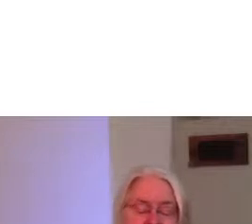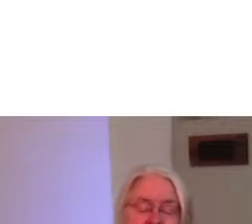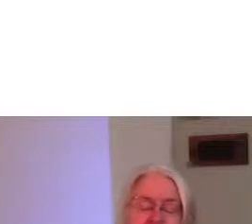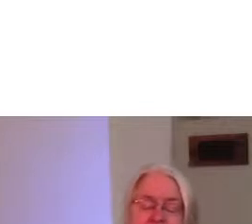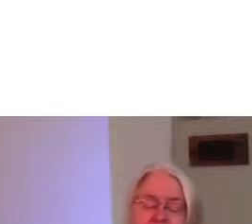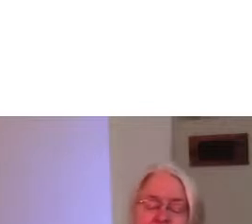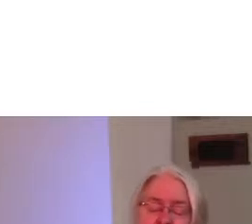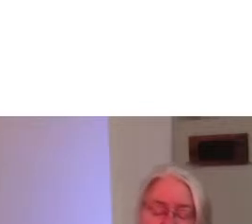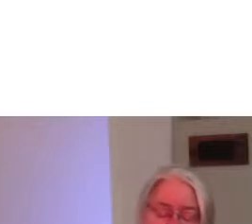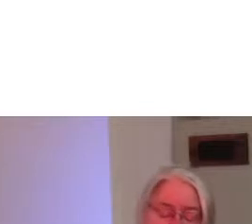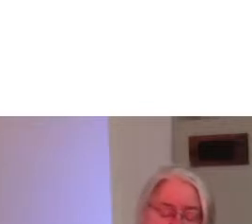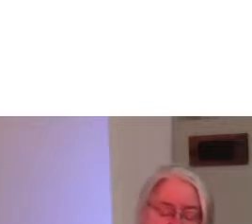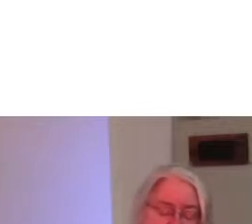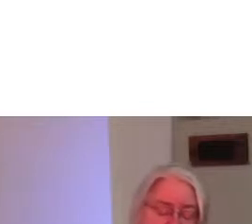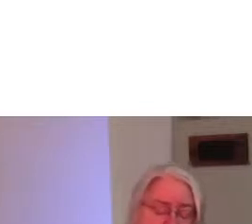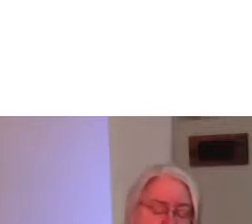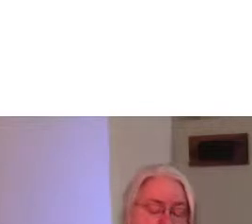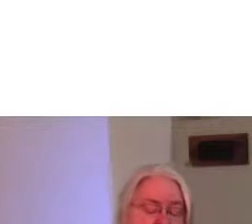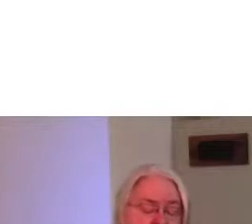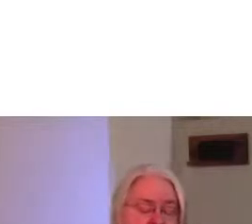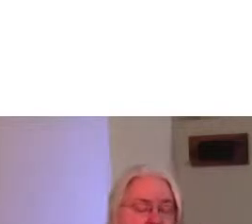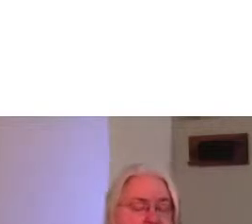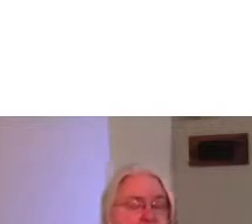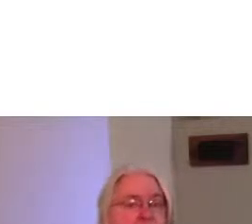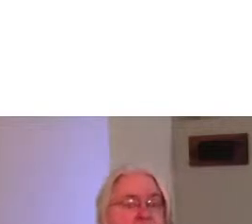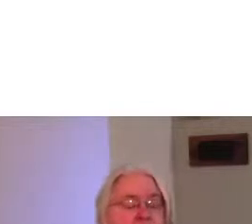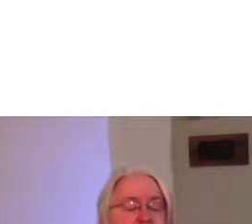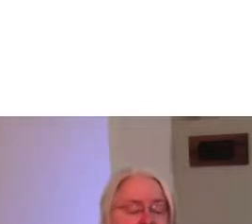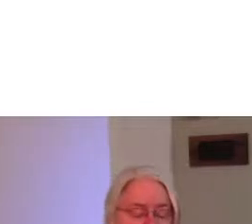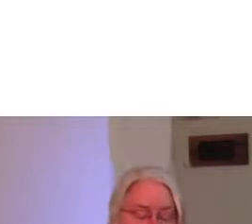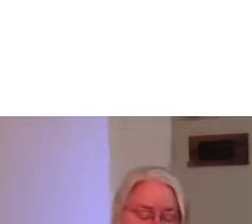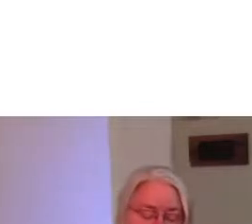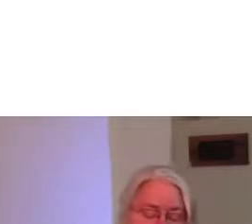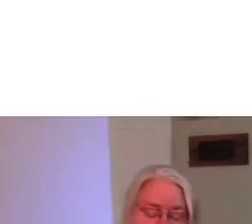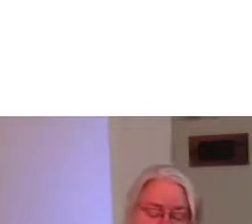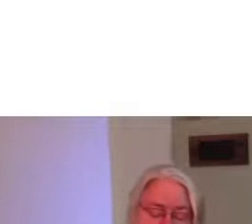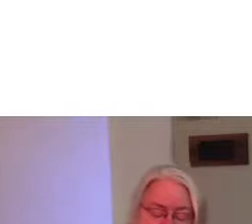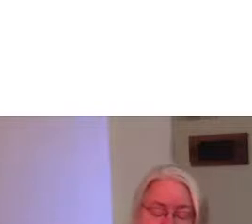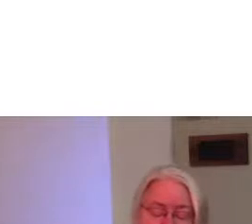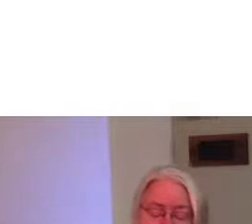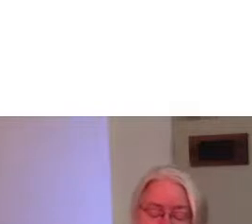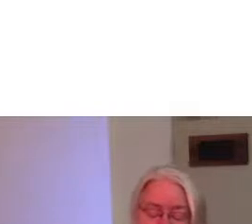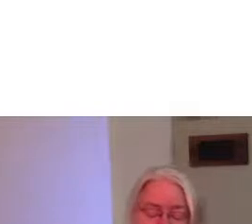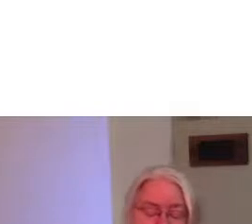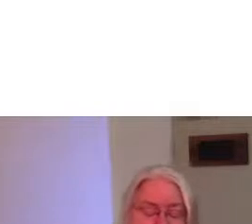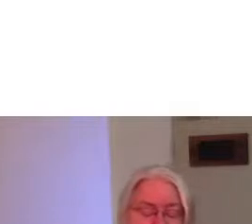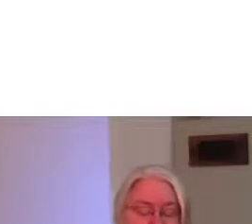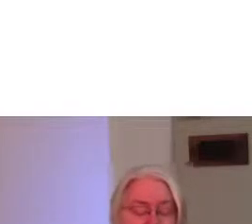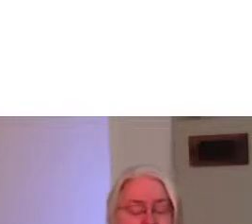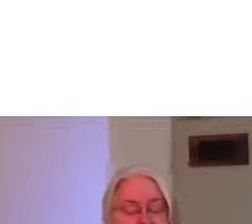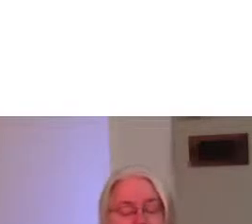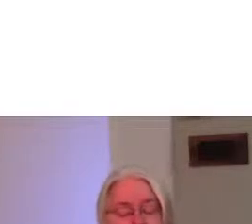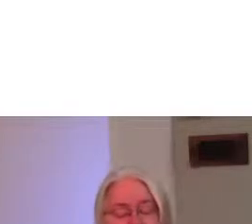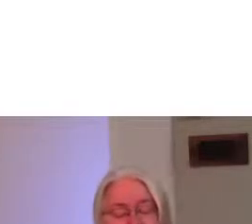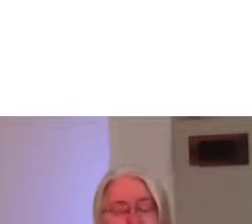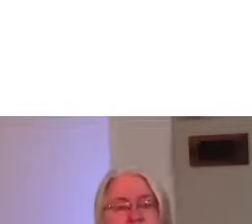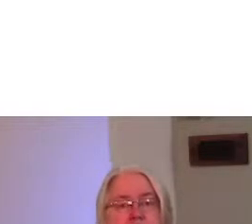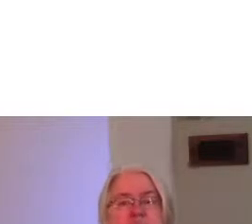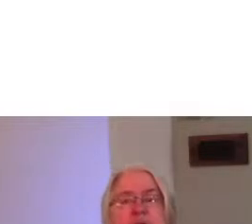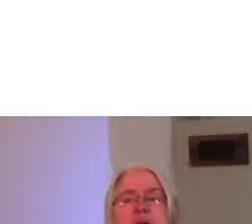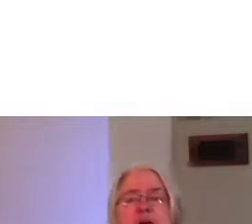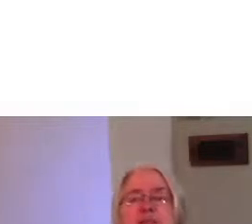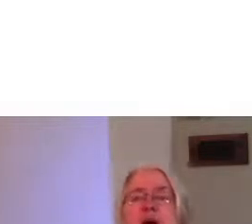in life and in the strength of love. And we have found